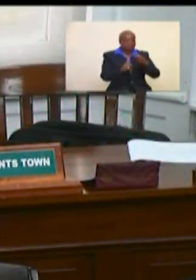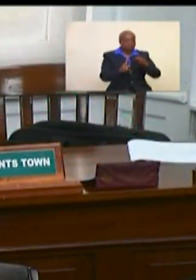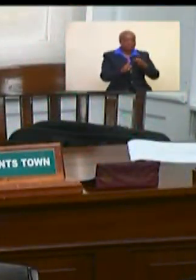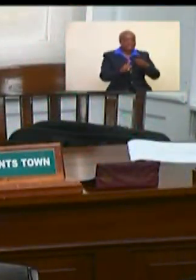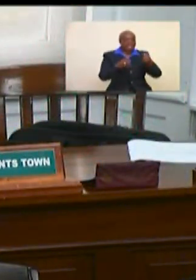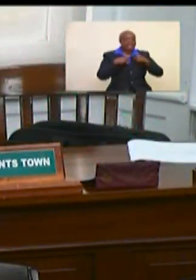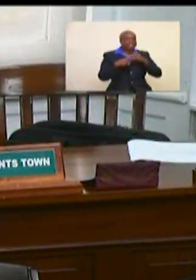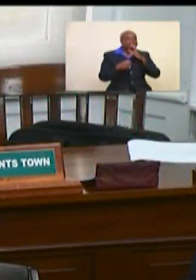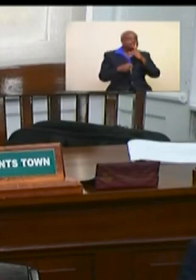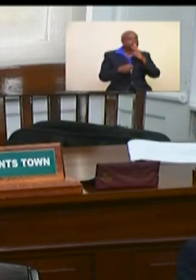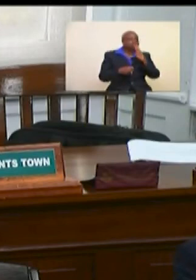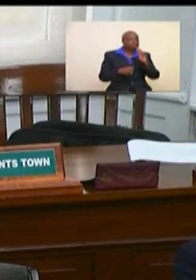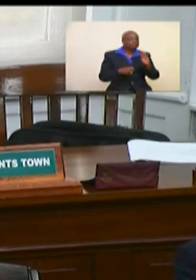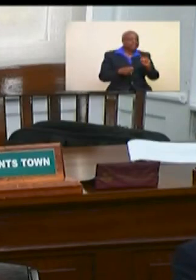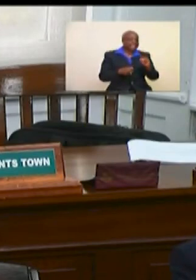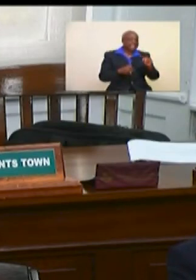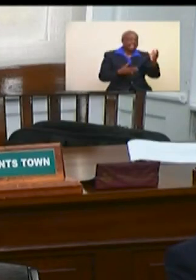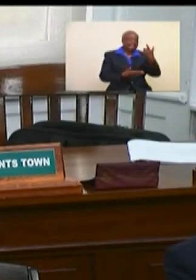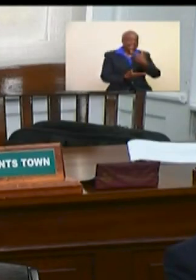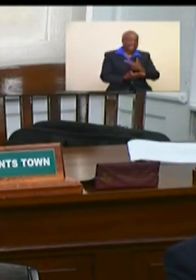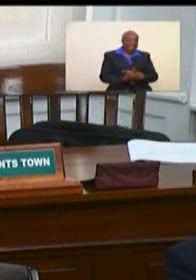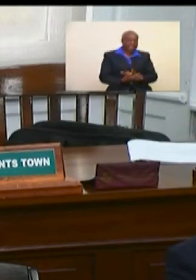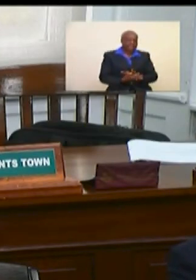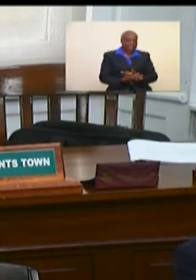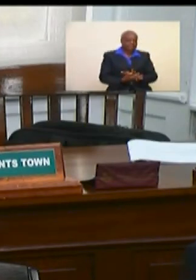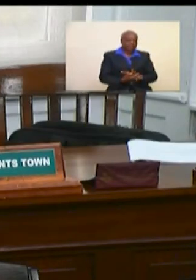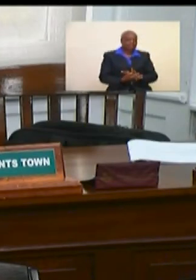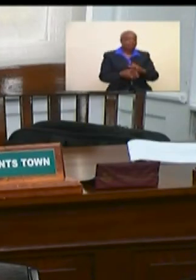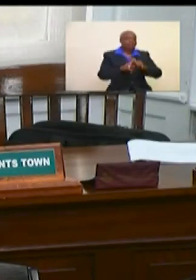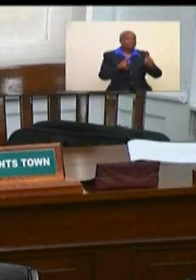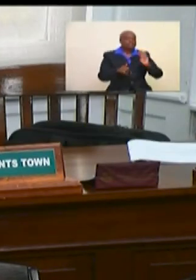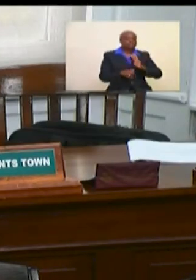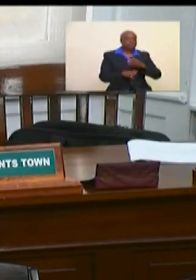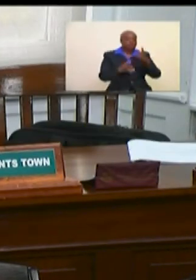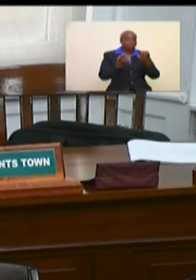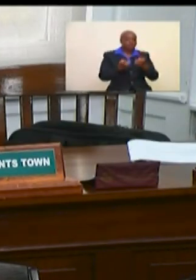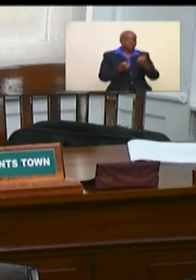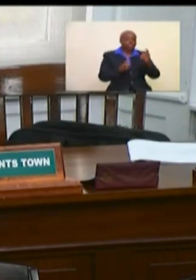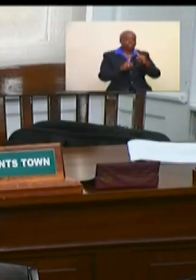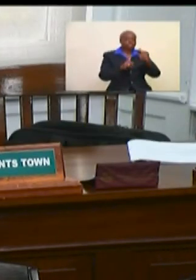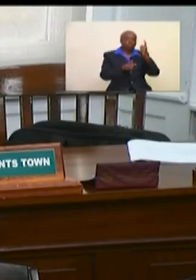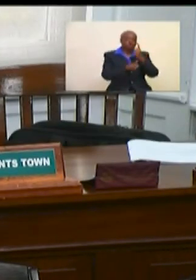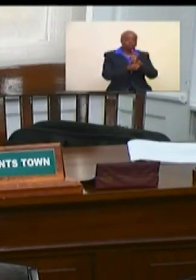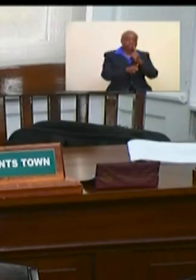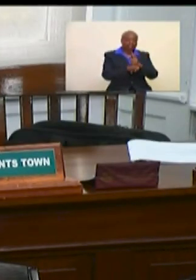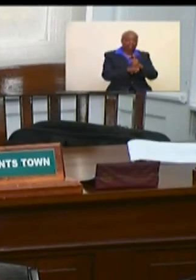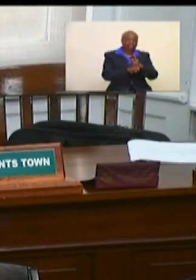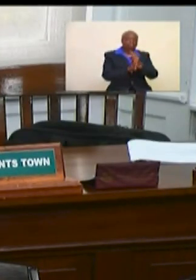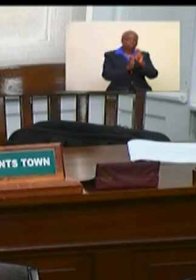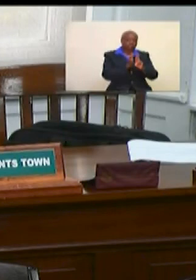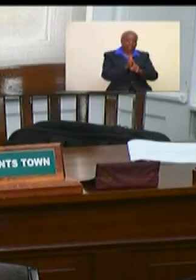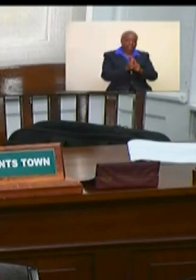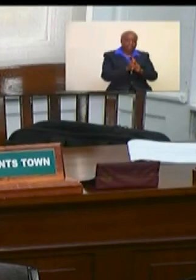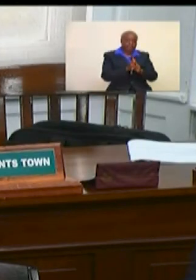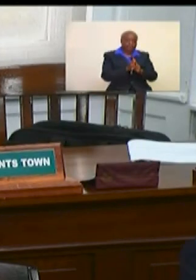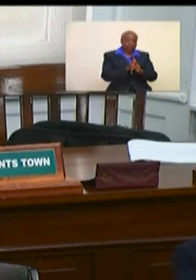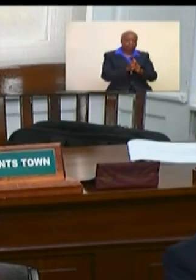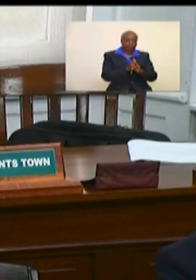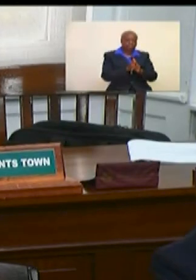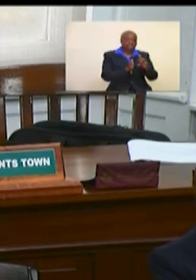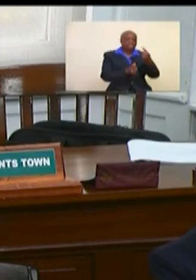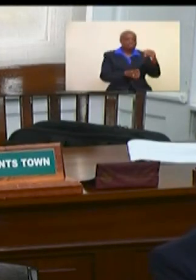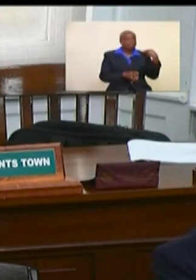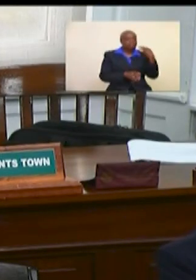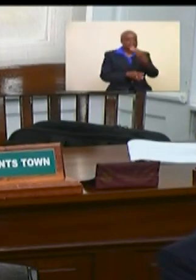therefore we'd not offer to lay it. But we would like to correct the record, Madam Speaker. The